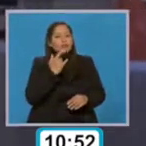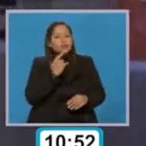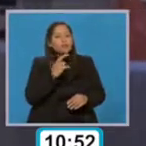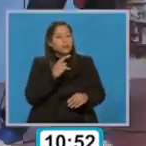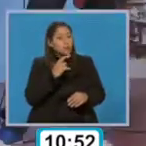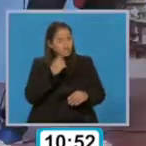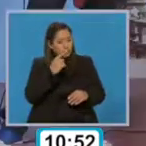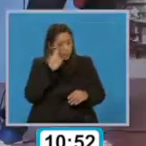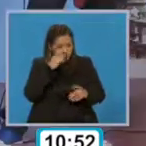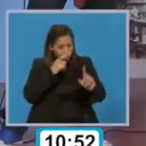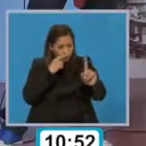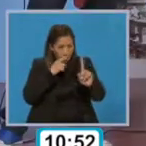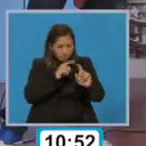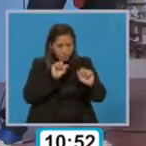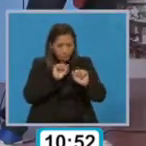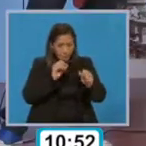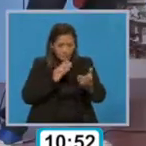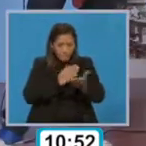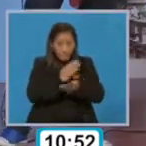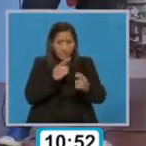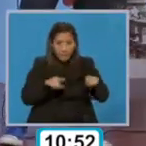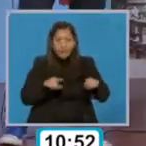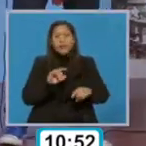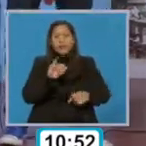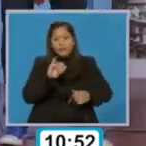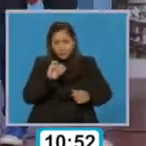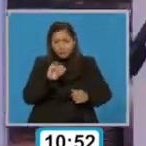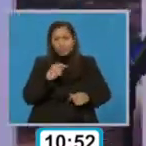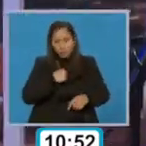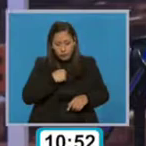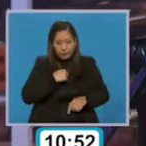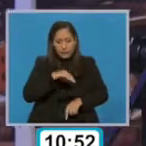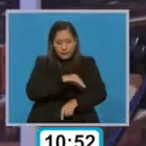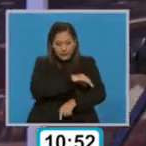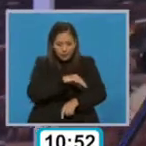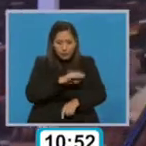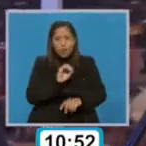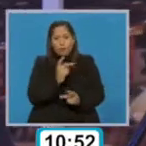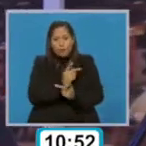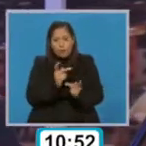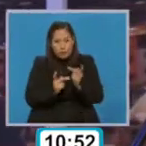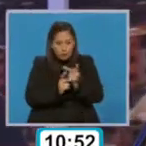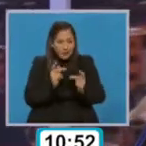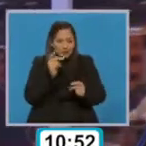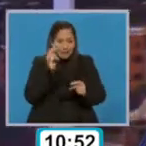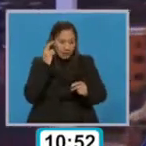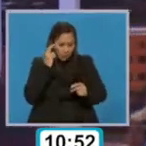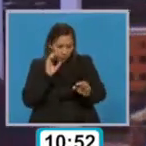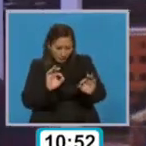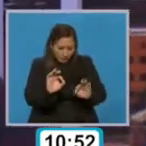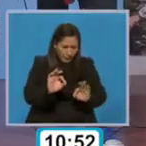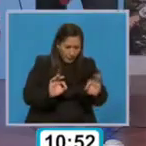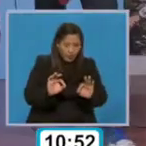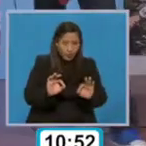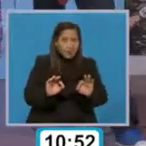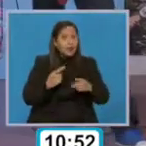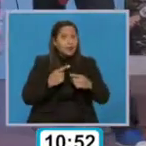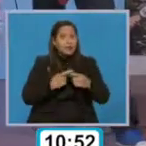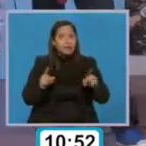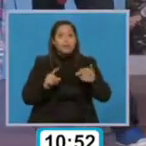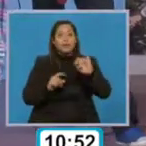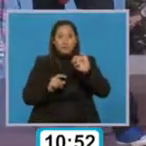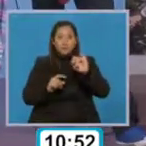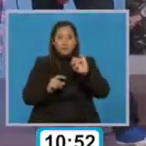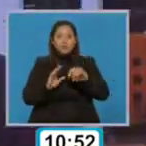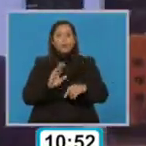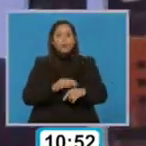música? Sí, viéndolo desde el lado de ingeniero o productor, siempre Ajá. es mucho más difícil. Es muy diferente. Es muy diferente porque es